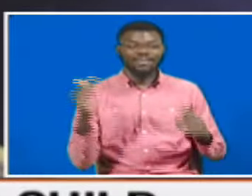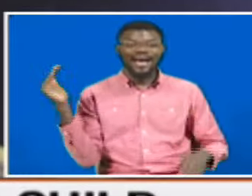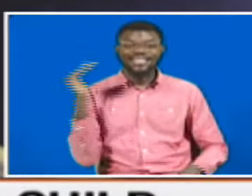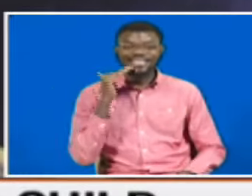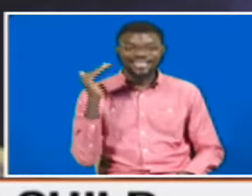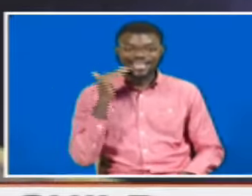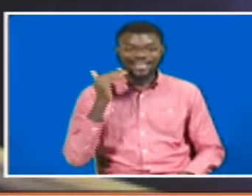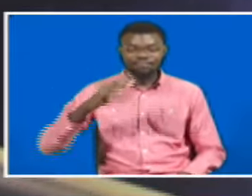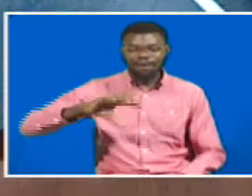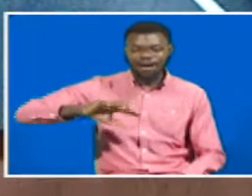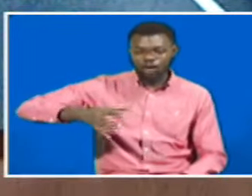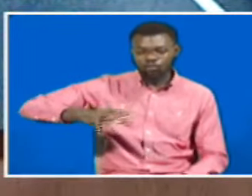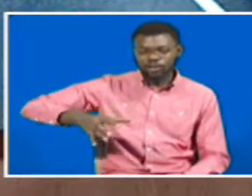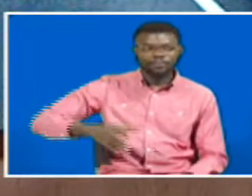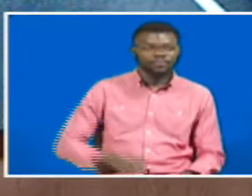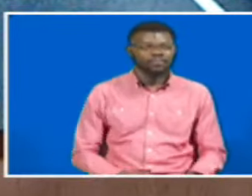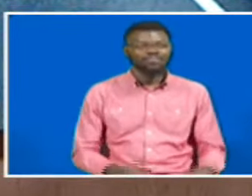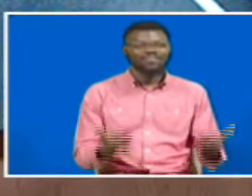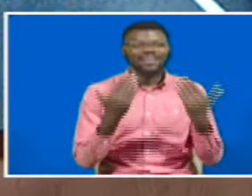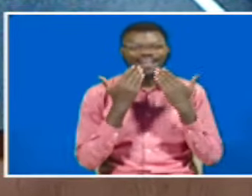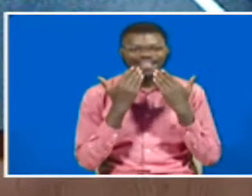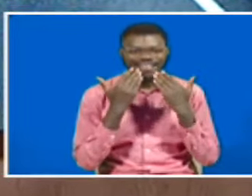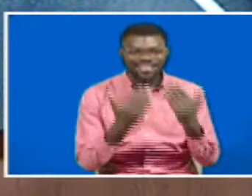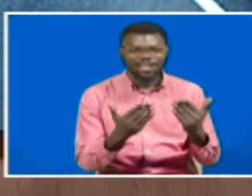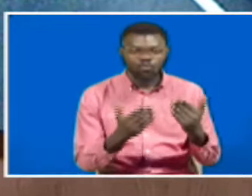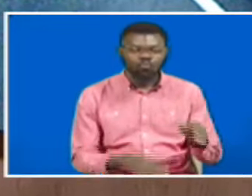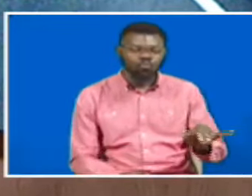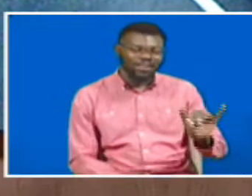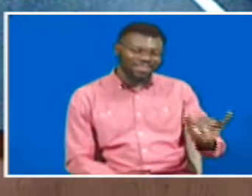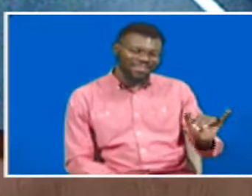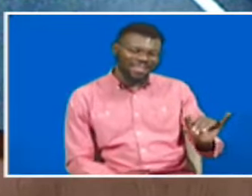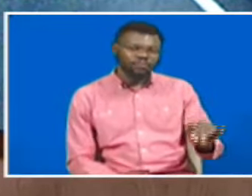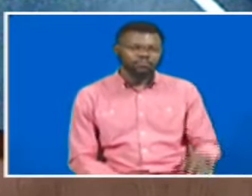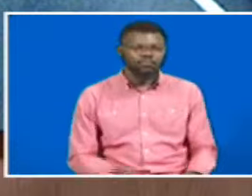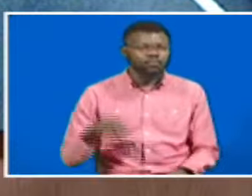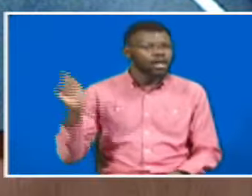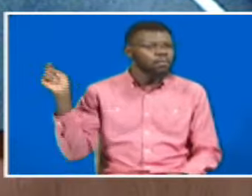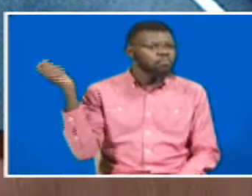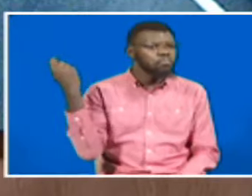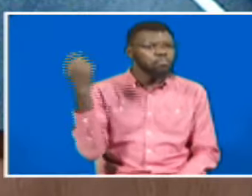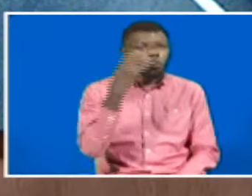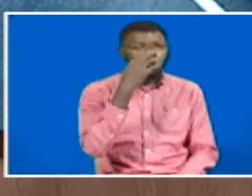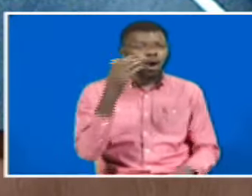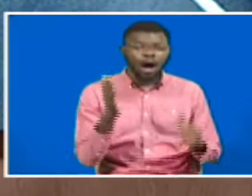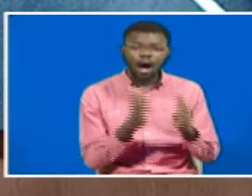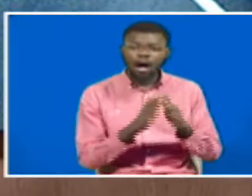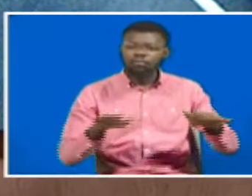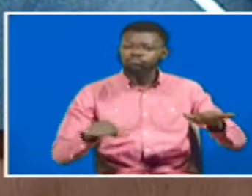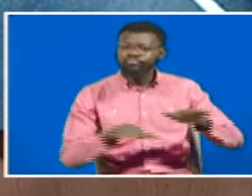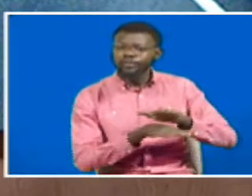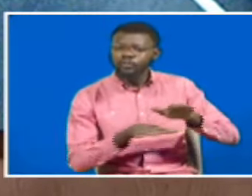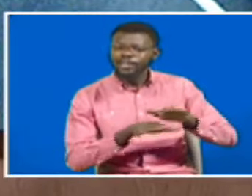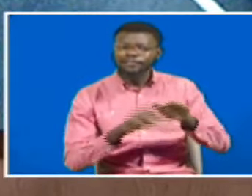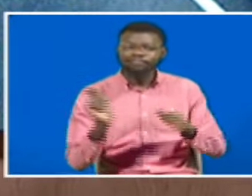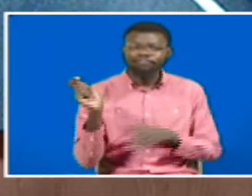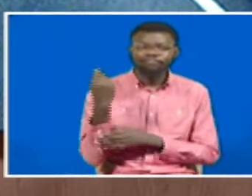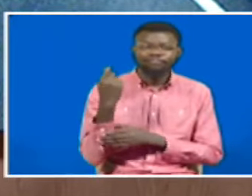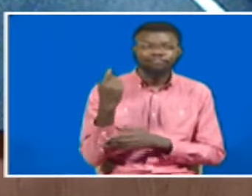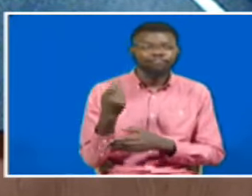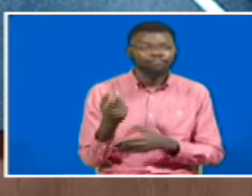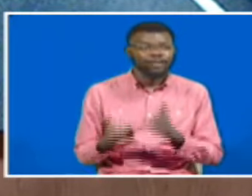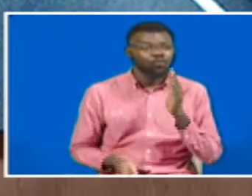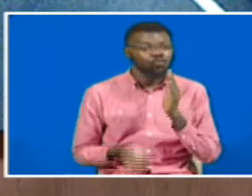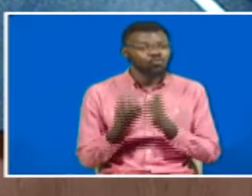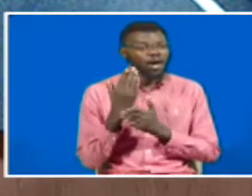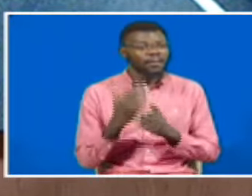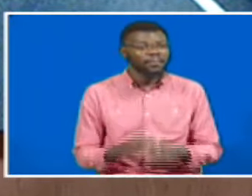siaya. Thank you, Bwire, for that report. Now, President William Ruto and his deputy Rigathi Gachagua launched the